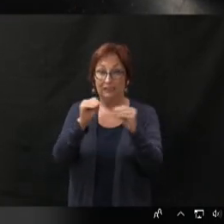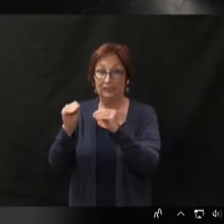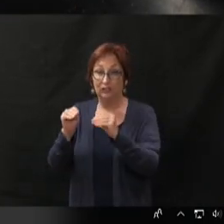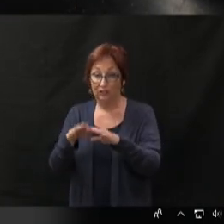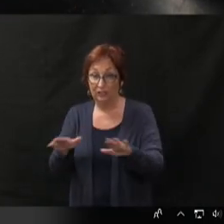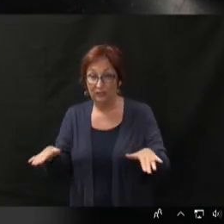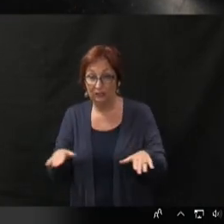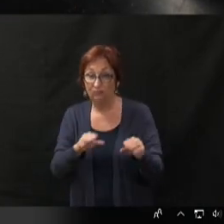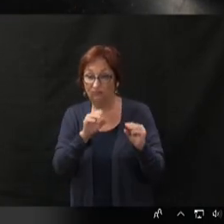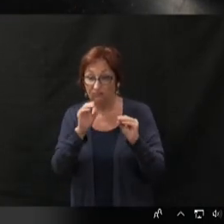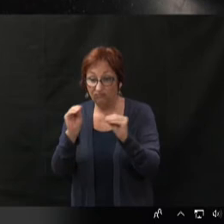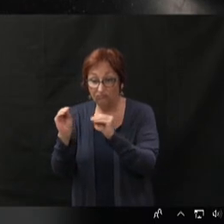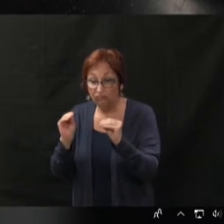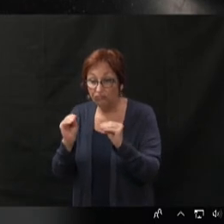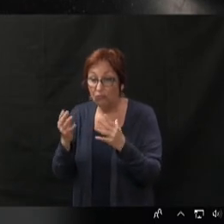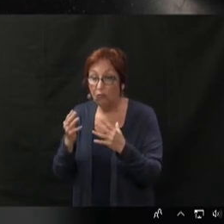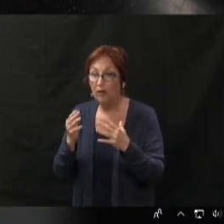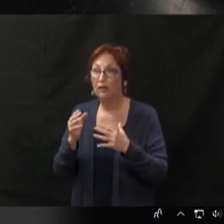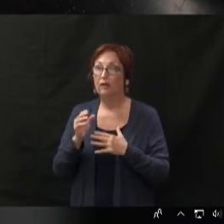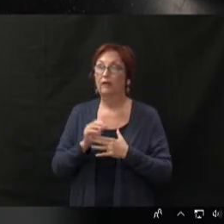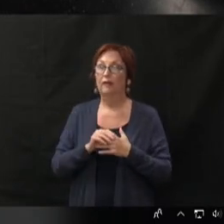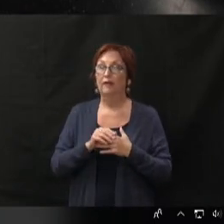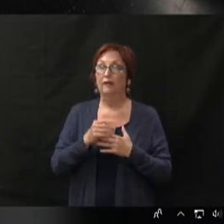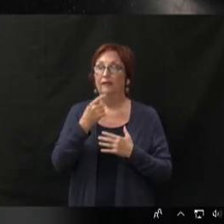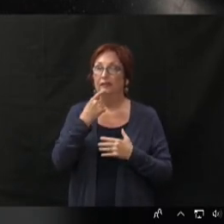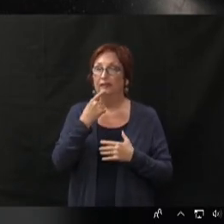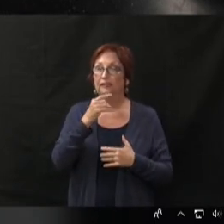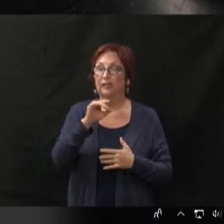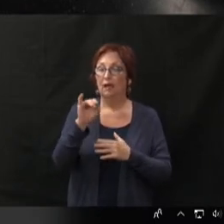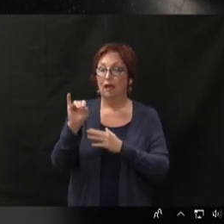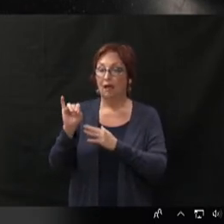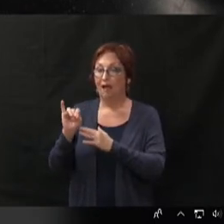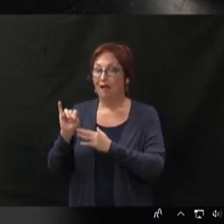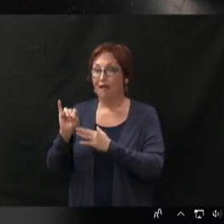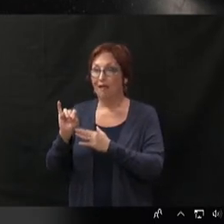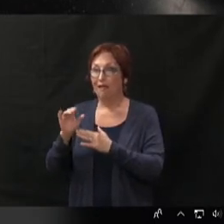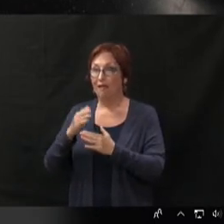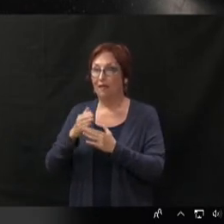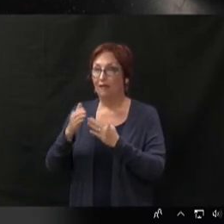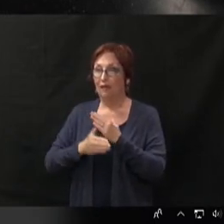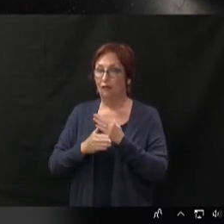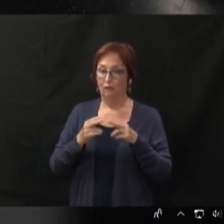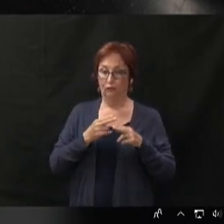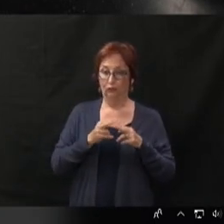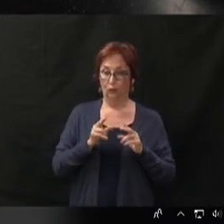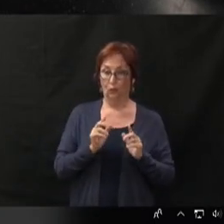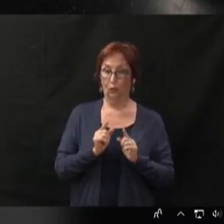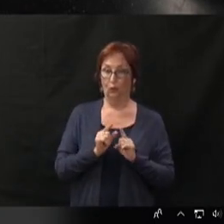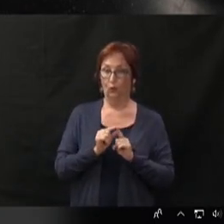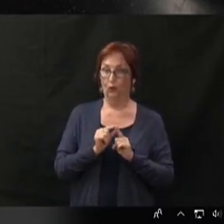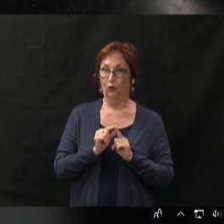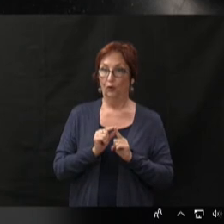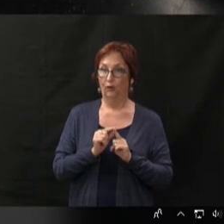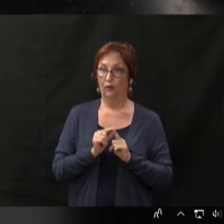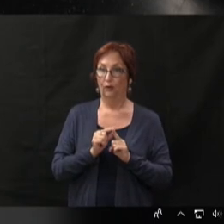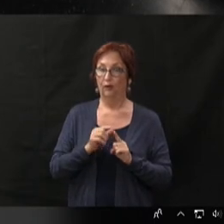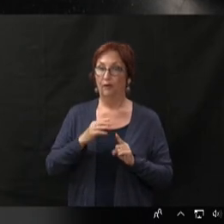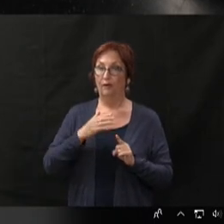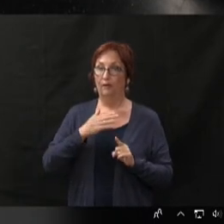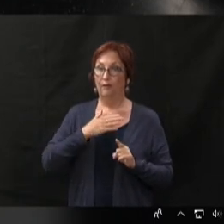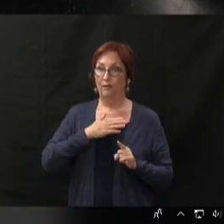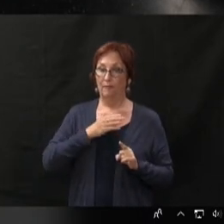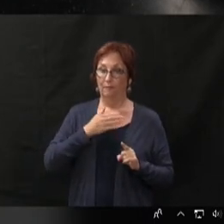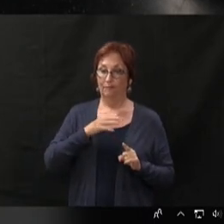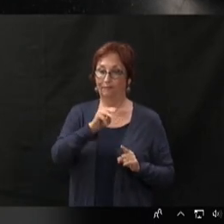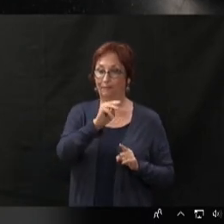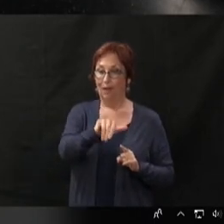kids are that it says I at the end of a little word and my shy try, fly,